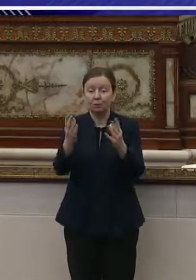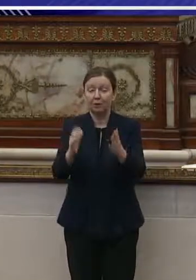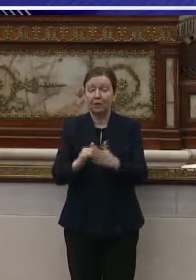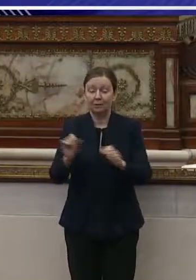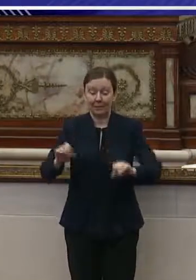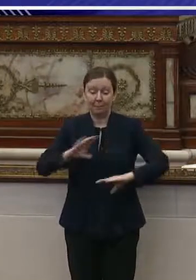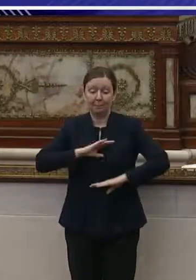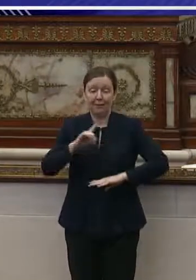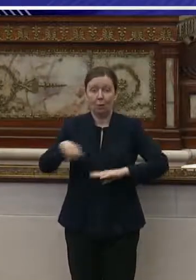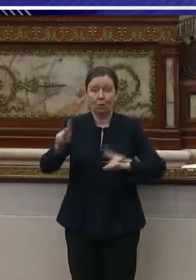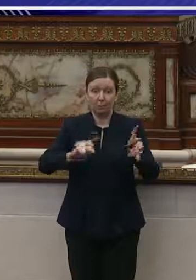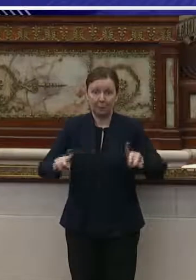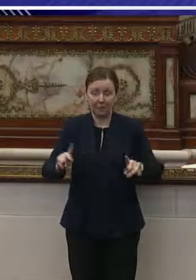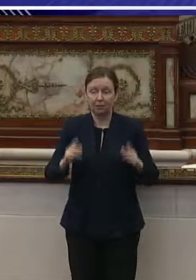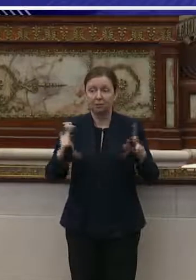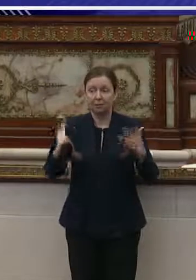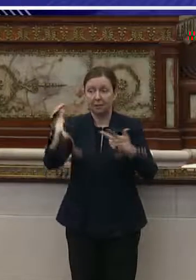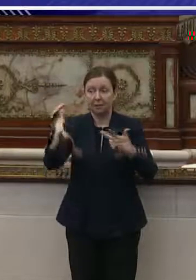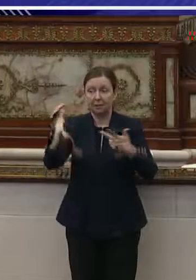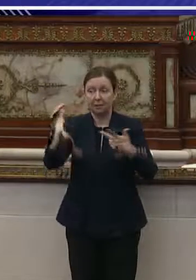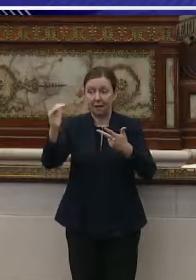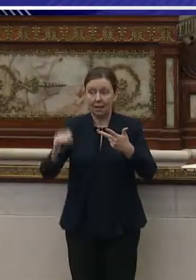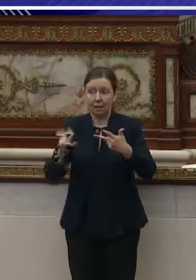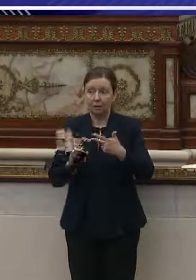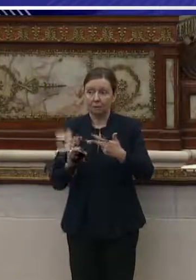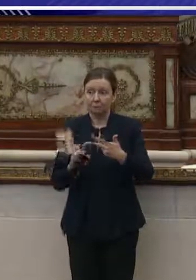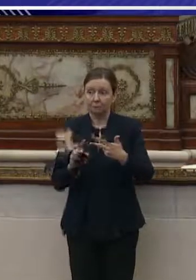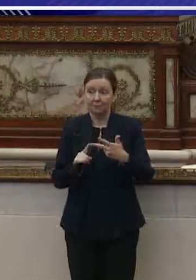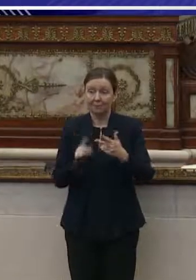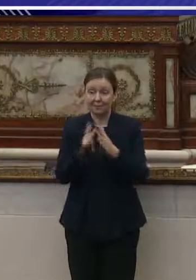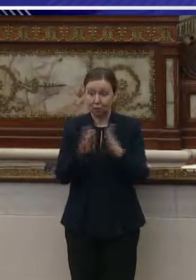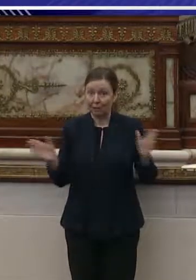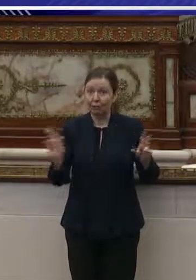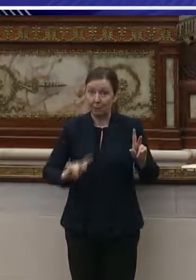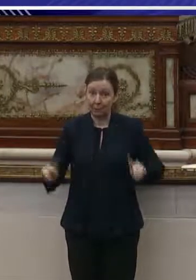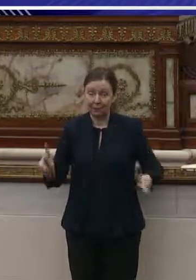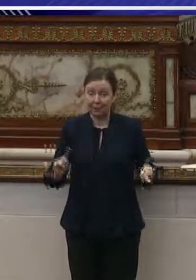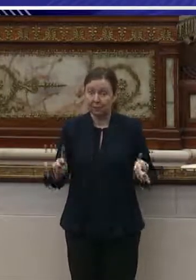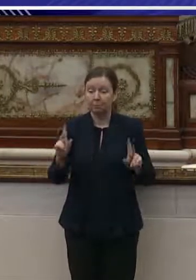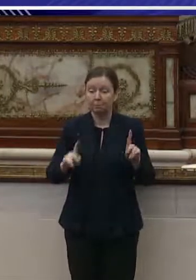those populations. Now we're also to the general